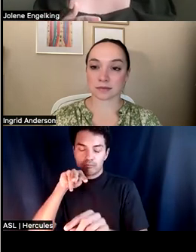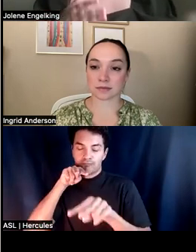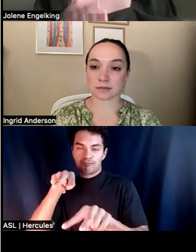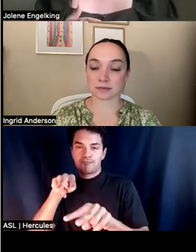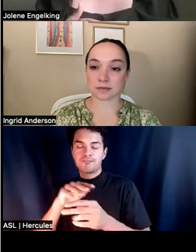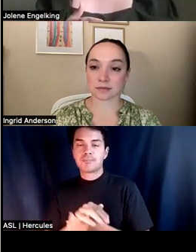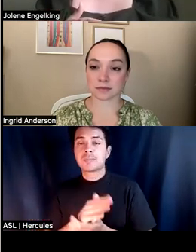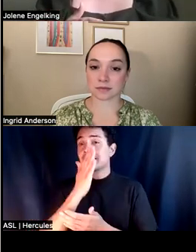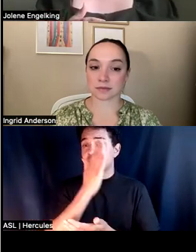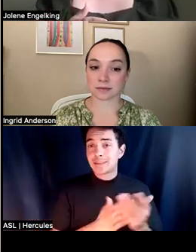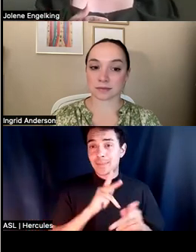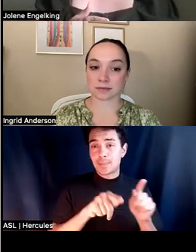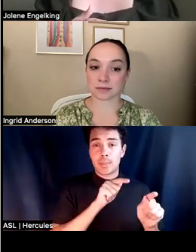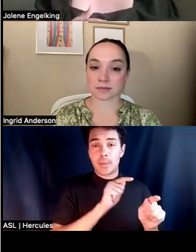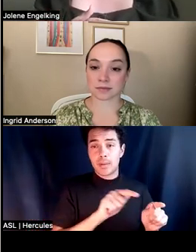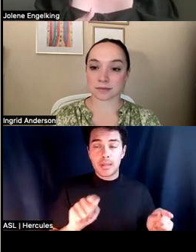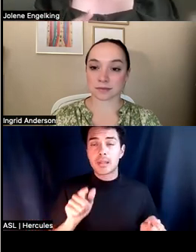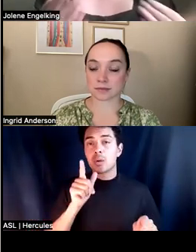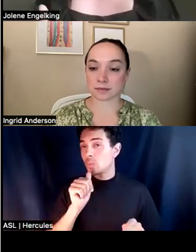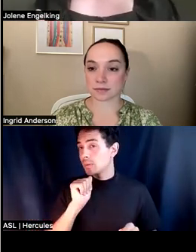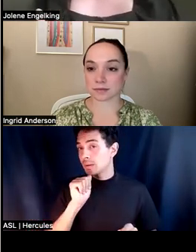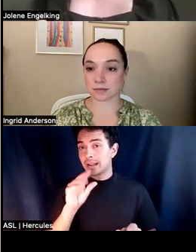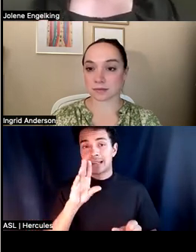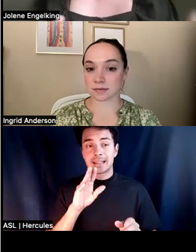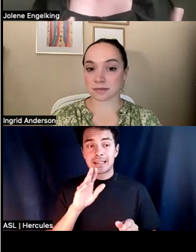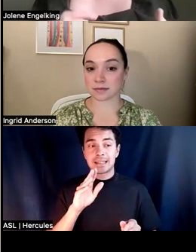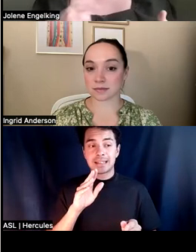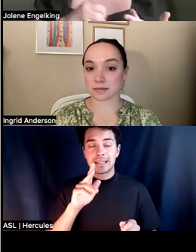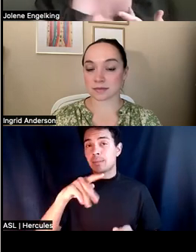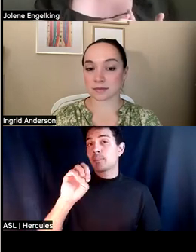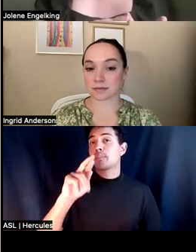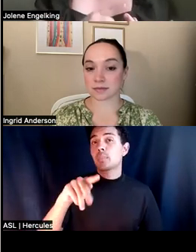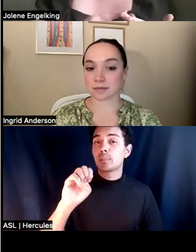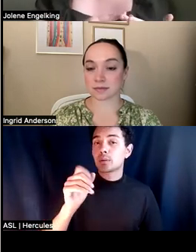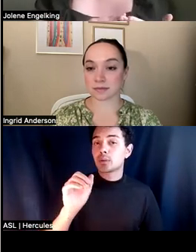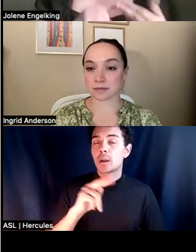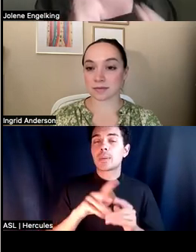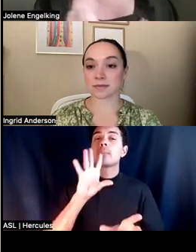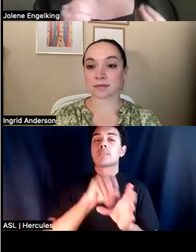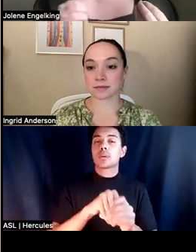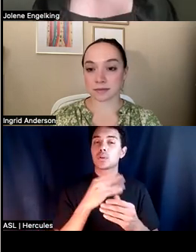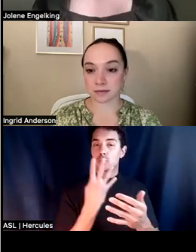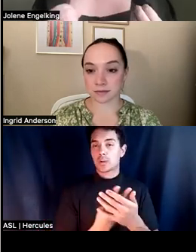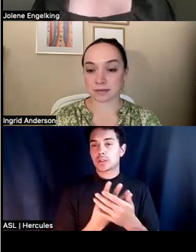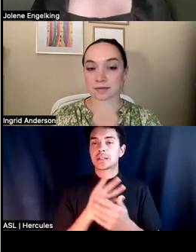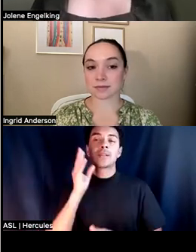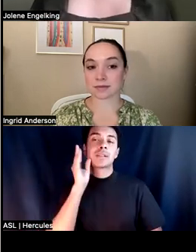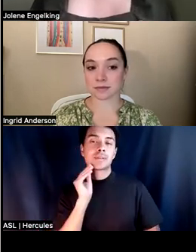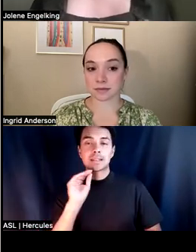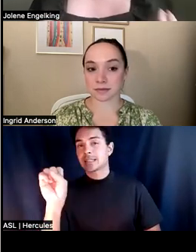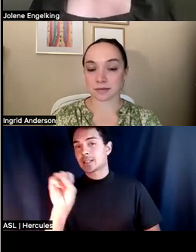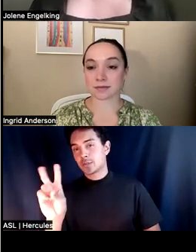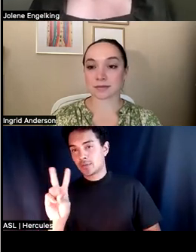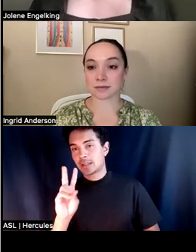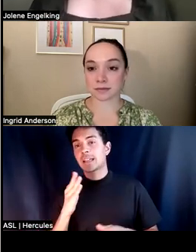fact that some of these people who are not necessarily the perpetrators in these cases, but who are part of corrections and probation, have also experienced sexual violence